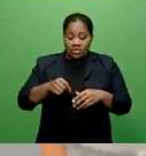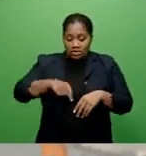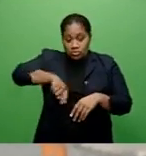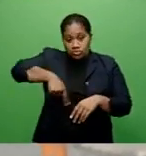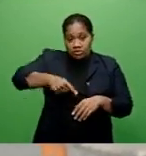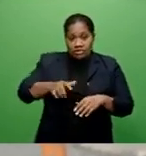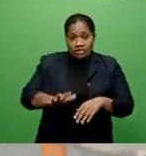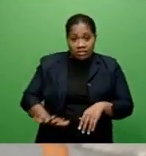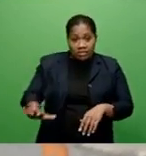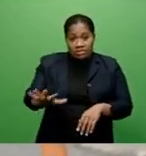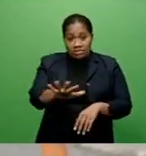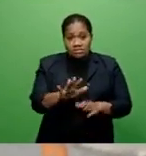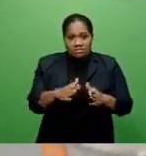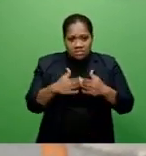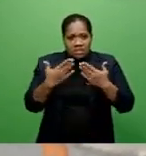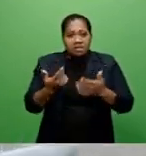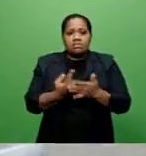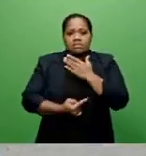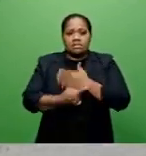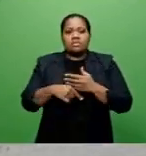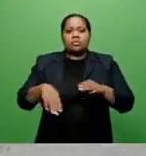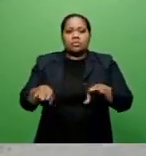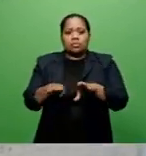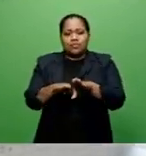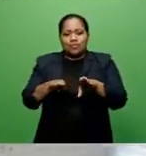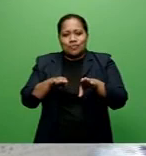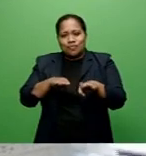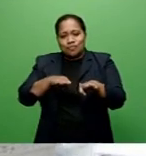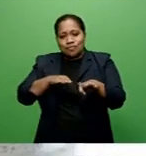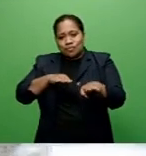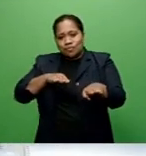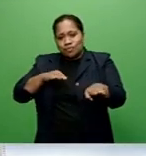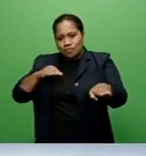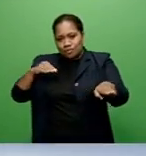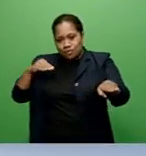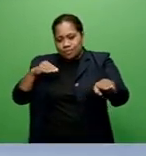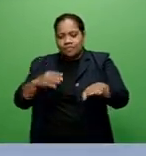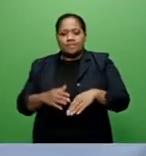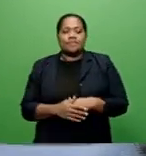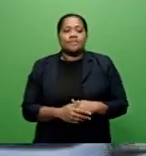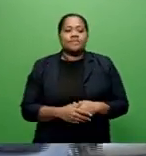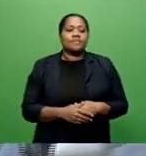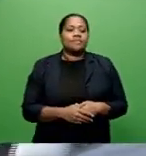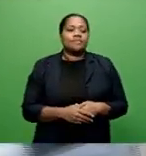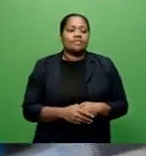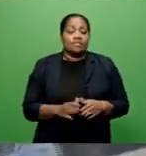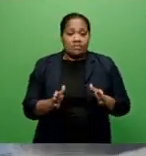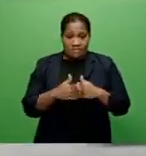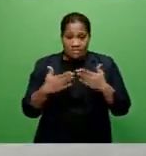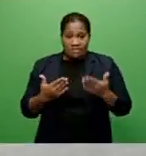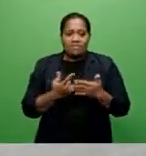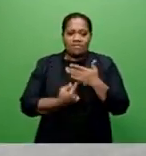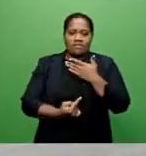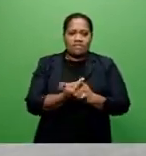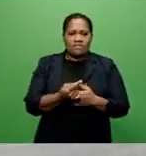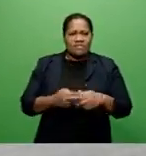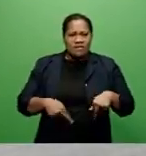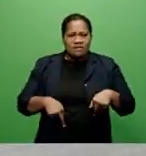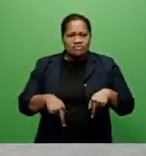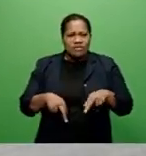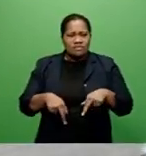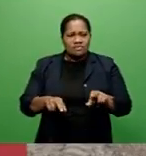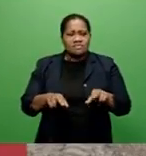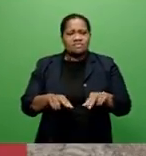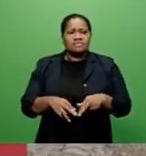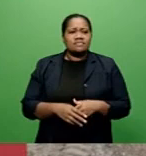will face bumper-to-bumper traffic at peak hours. Because at the moment our road base is saturated and